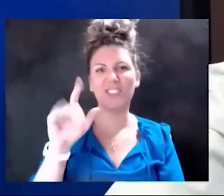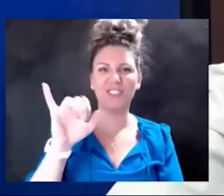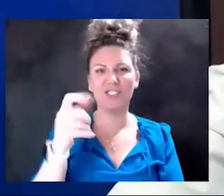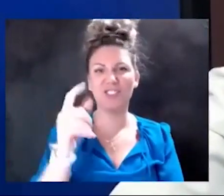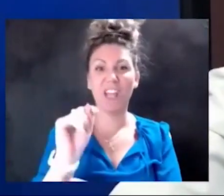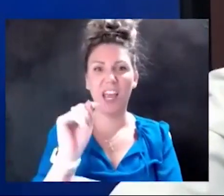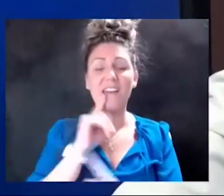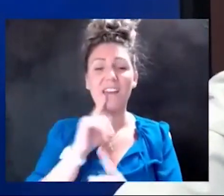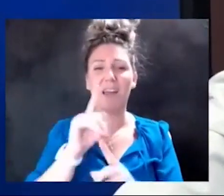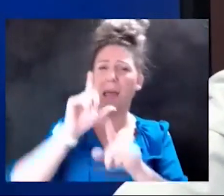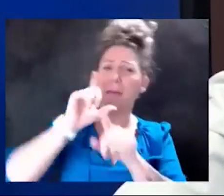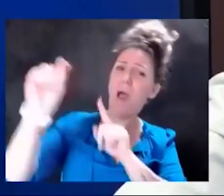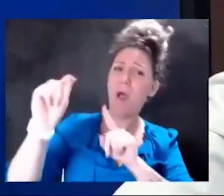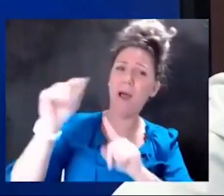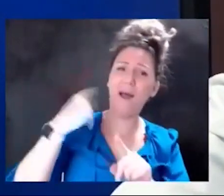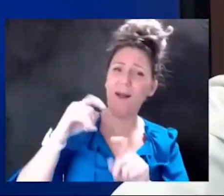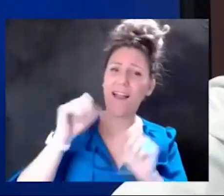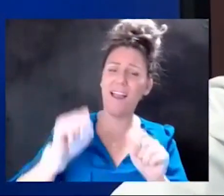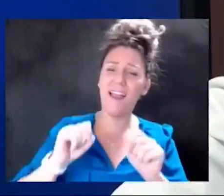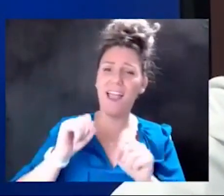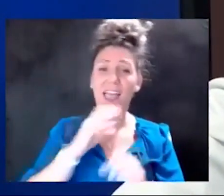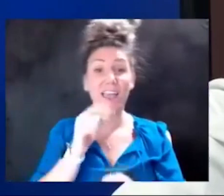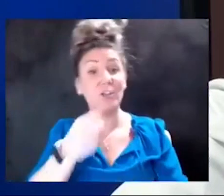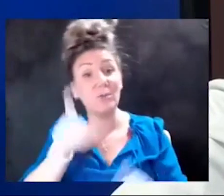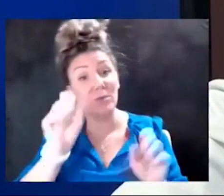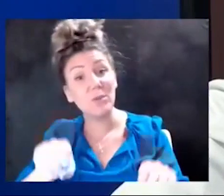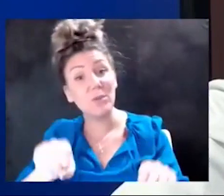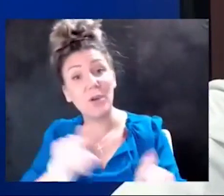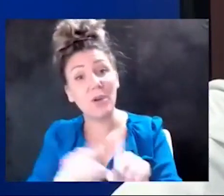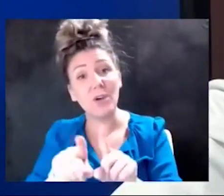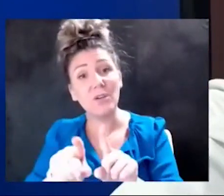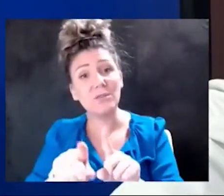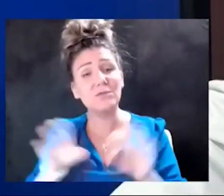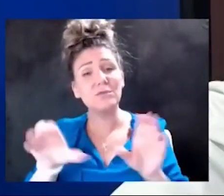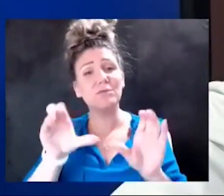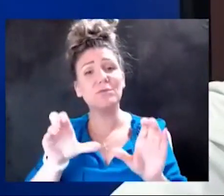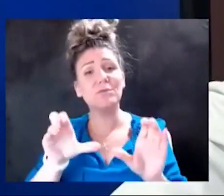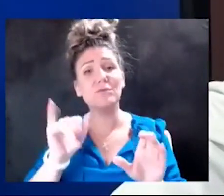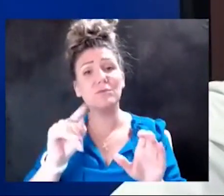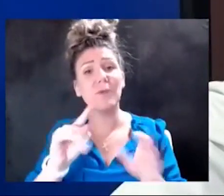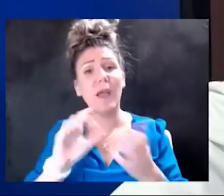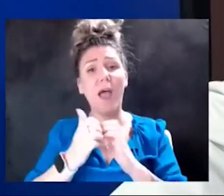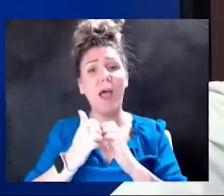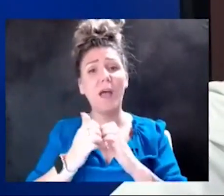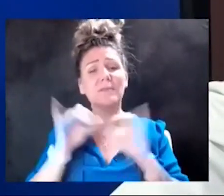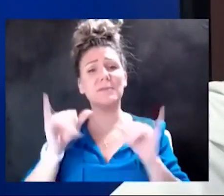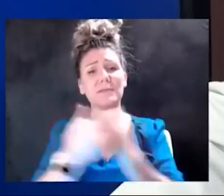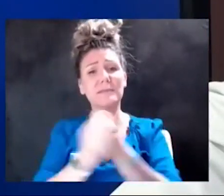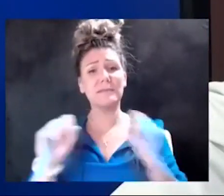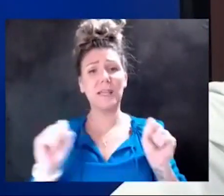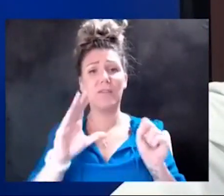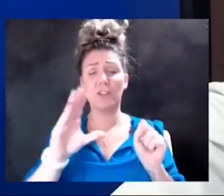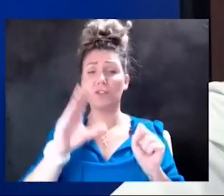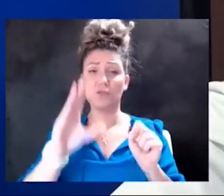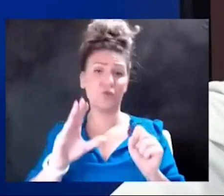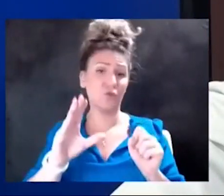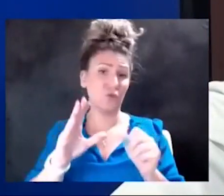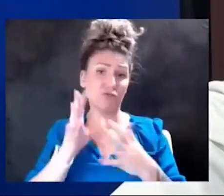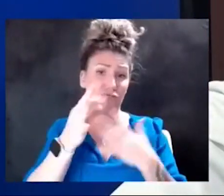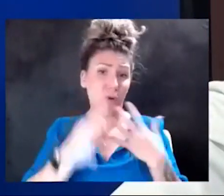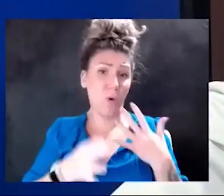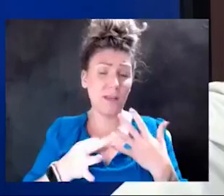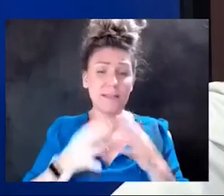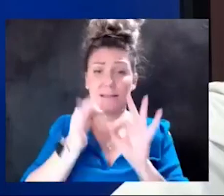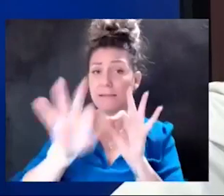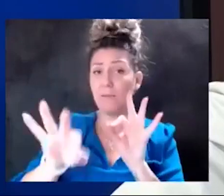soar. And you can soar. And you can do it by staying safe. And the choice is really pretty simple. It's not